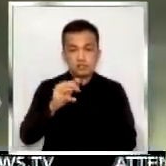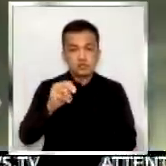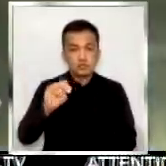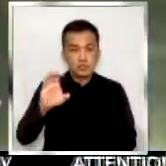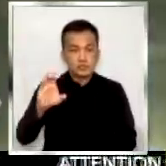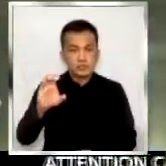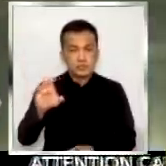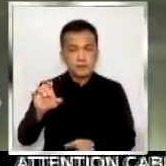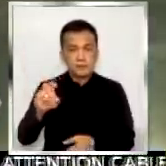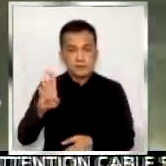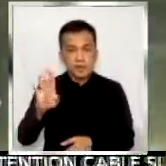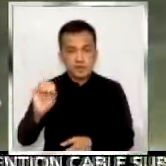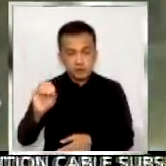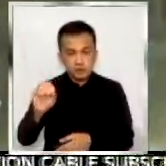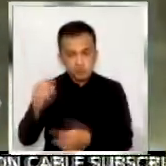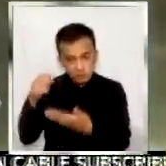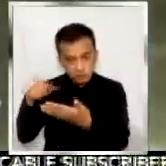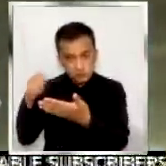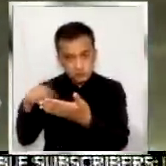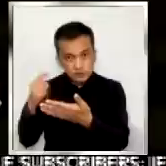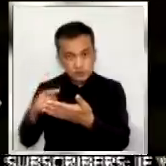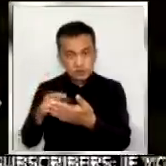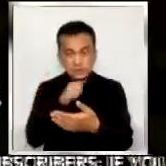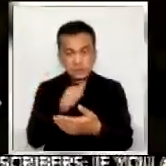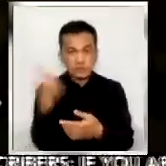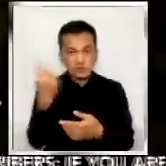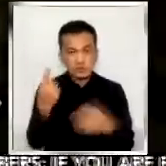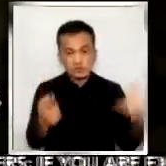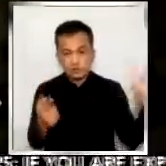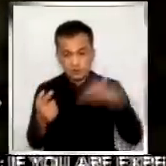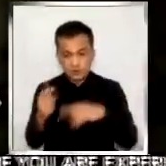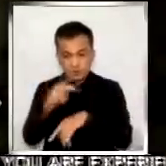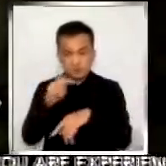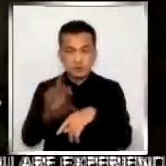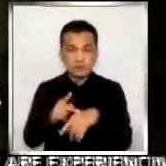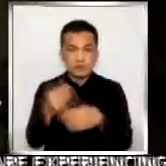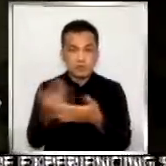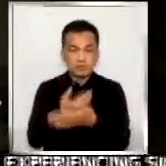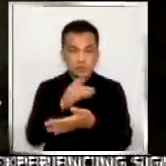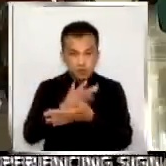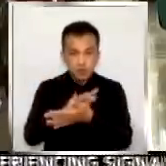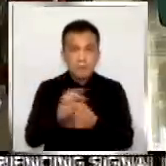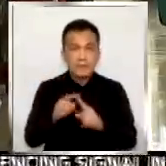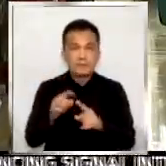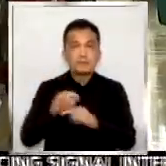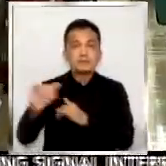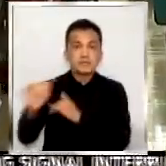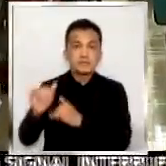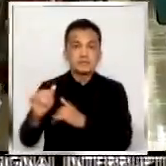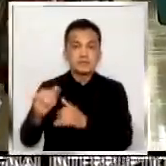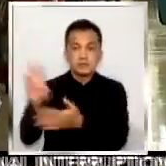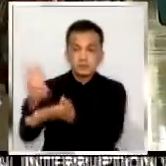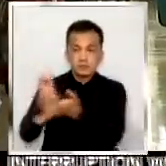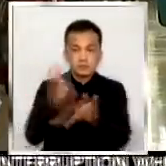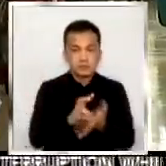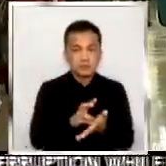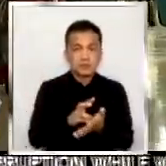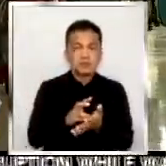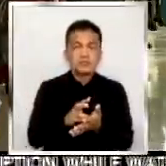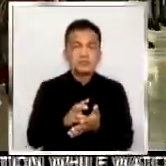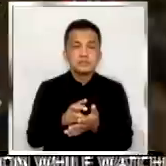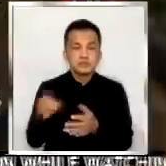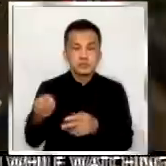Pilipinas galing sa bansang may new variant ng COVID, kundi pati na sa mga lugar kung saan tumaas ang COVID